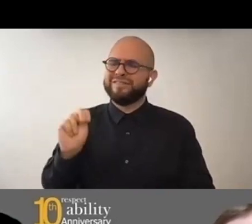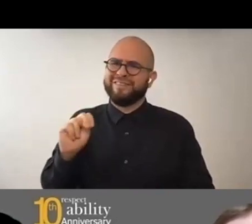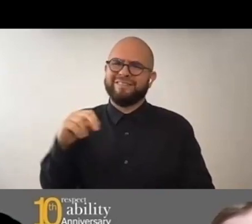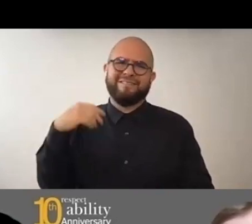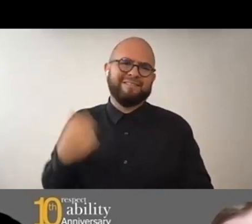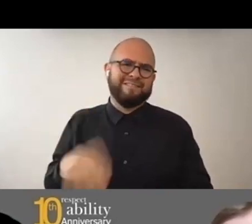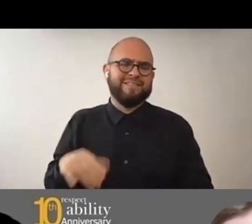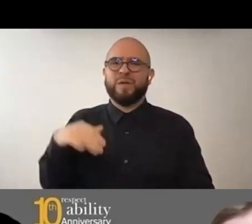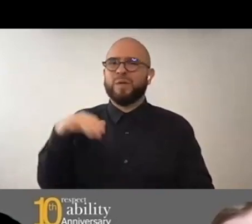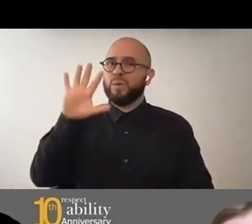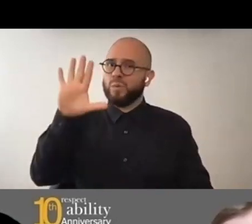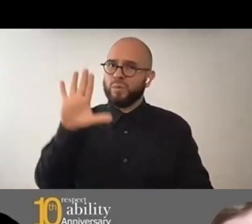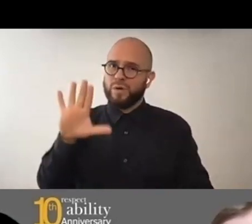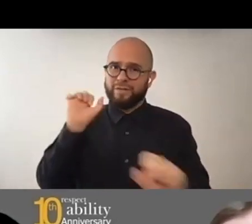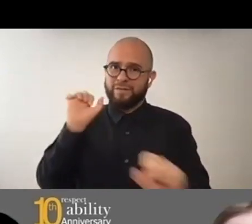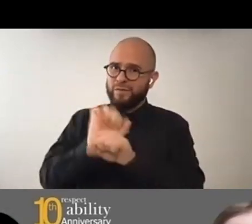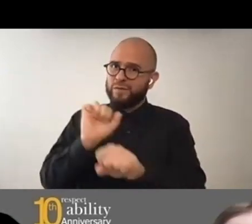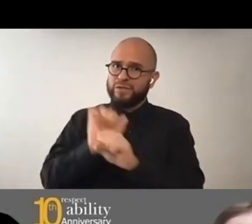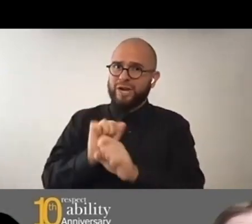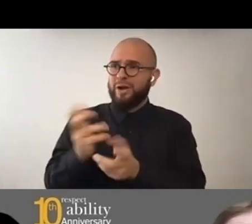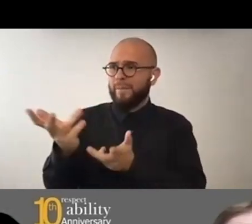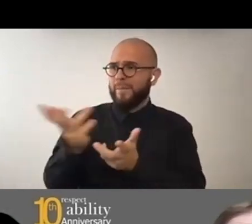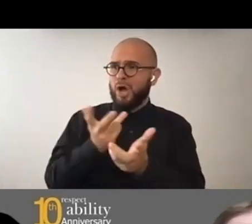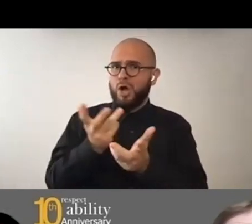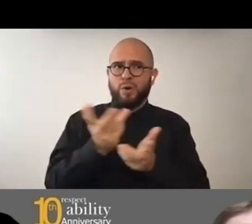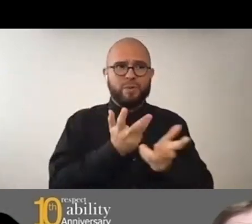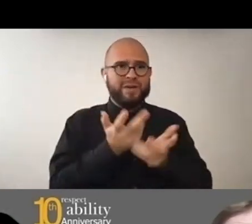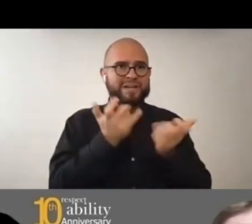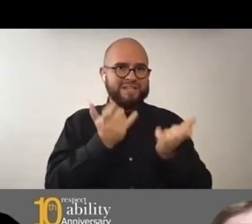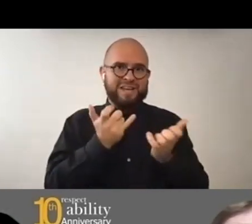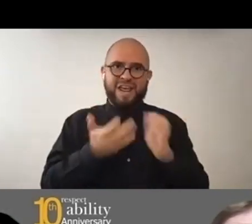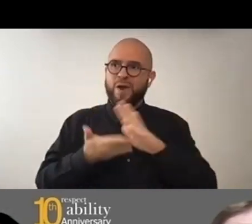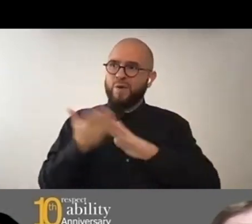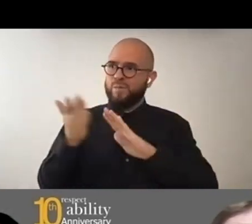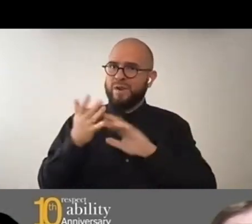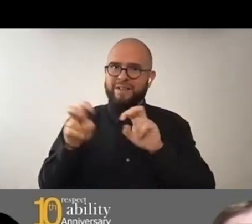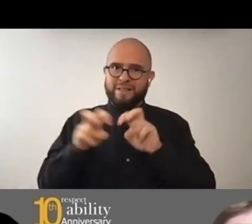job moderating today? Yeah, no. Yes, thank you all so much.